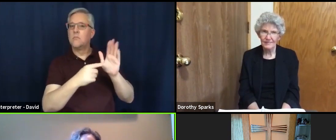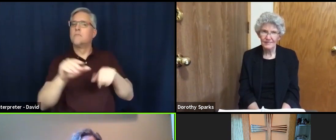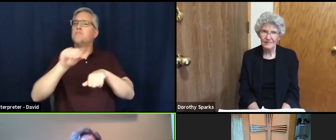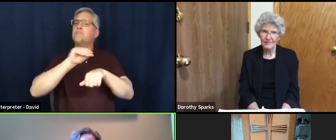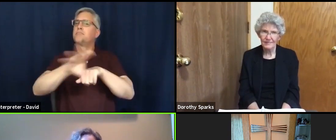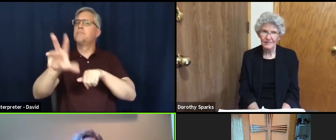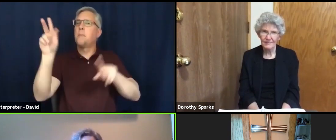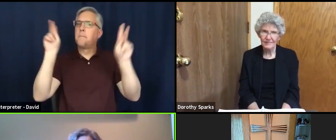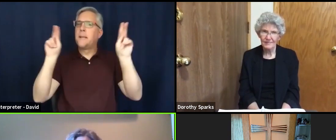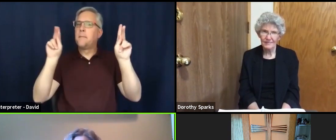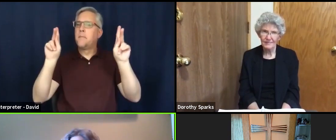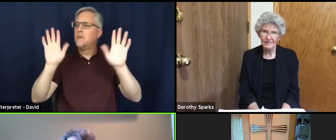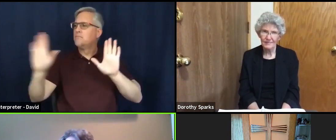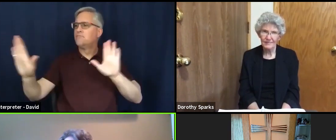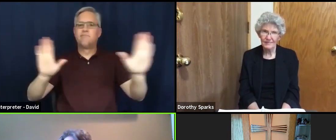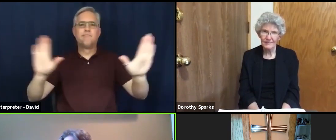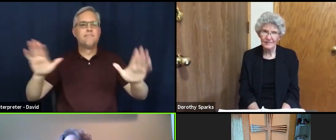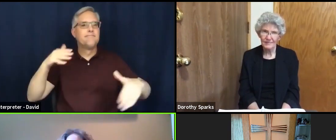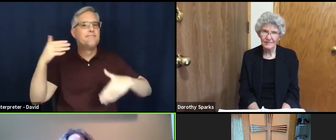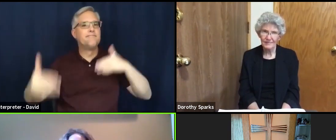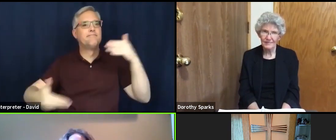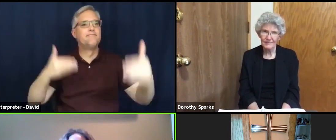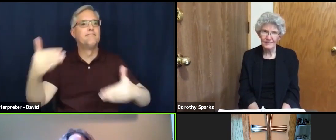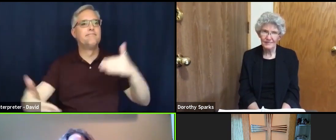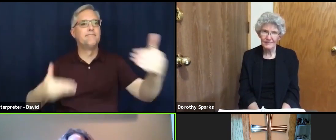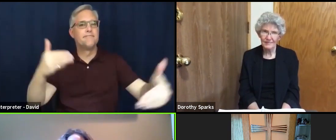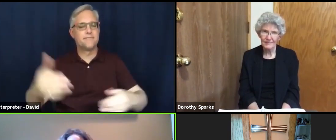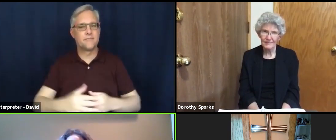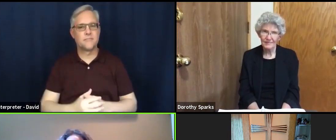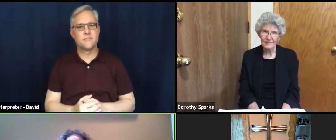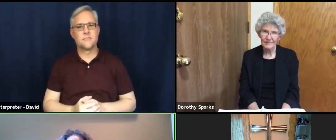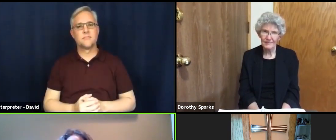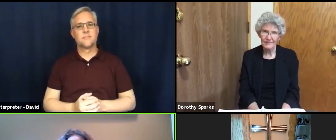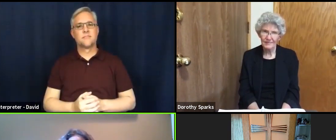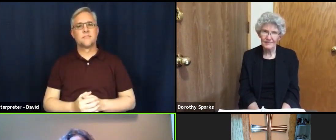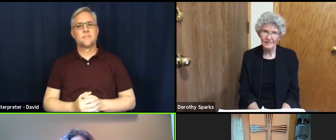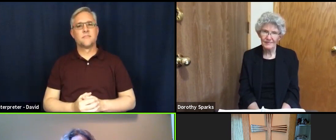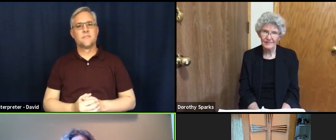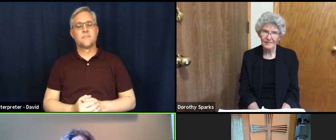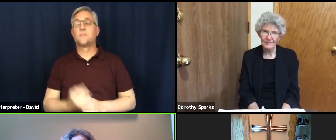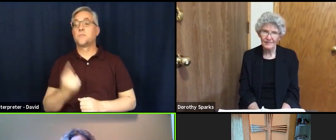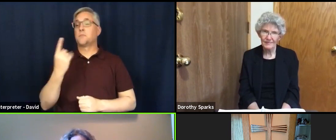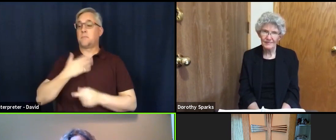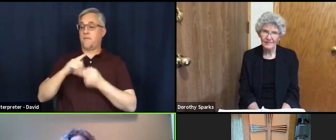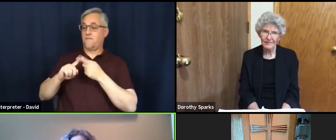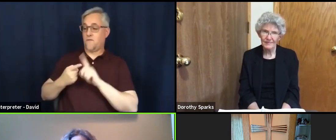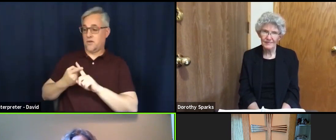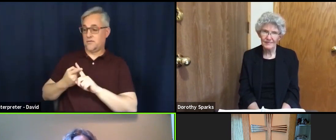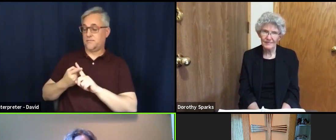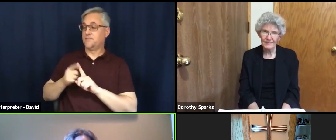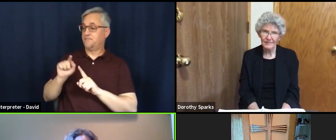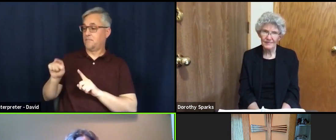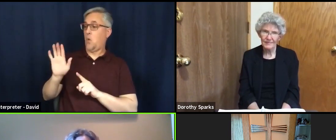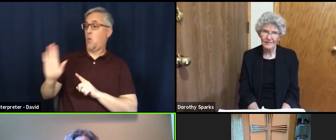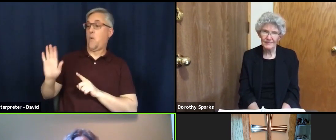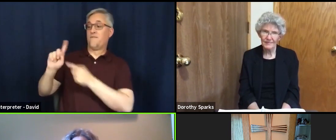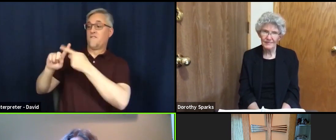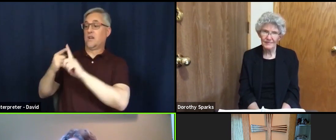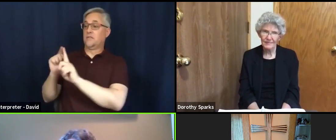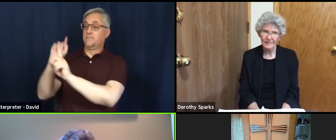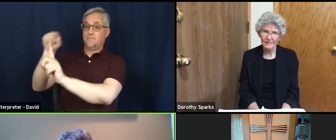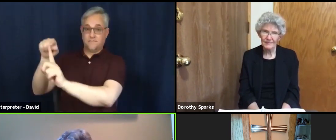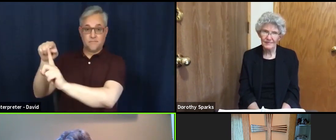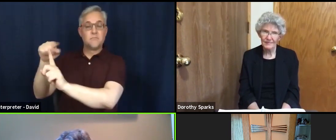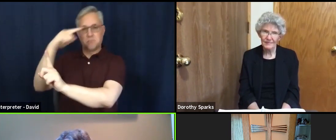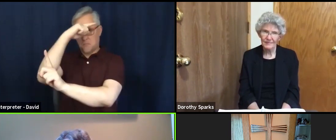So a friend of a friend shared some experiences from her own life. She is a Black woman.